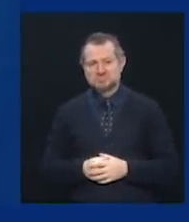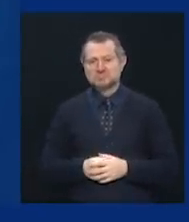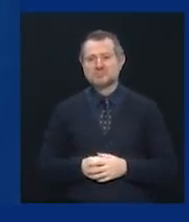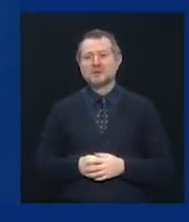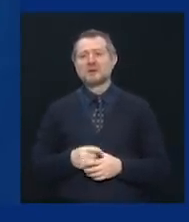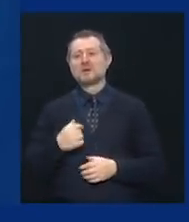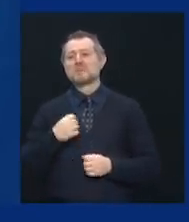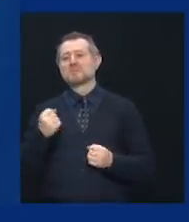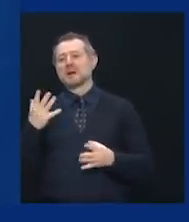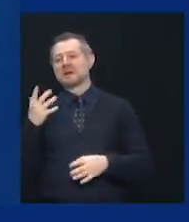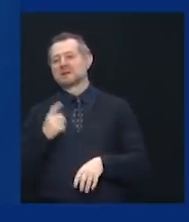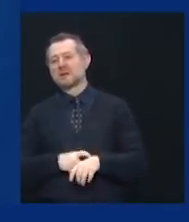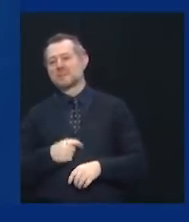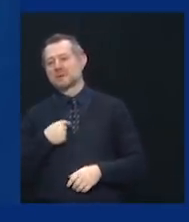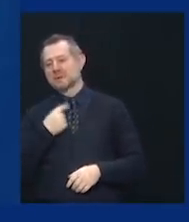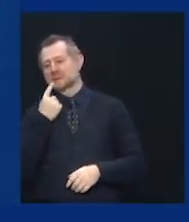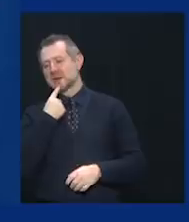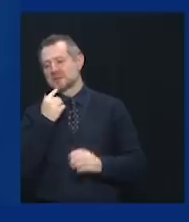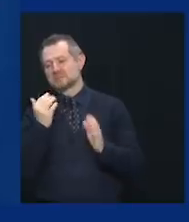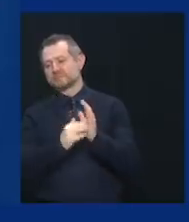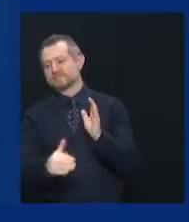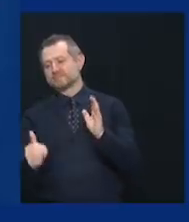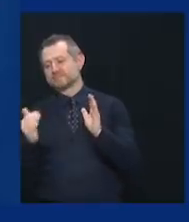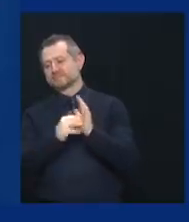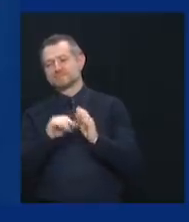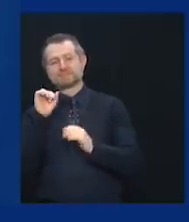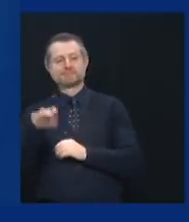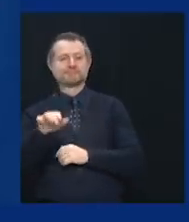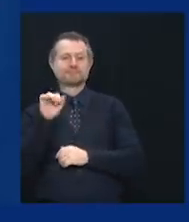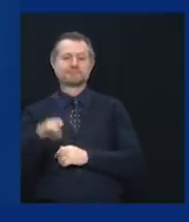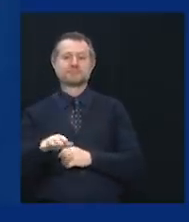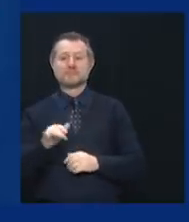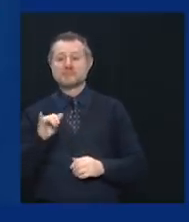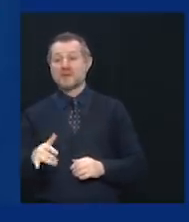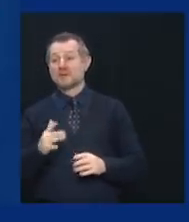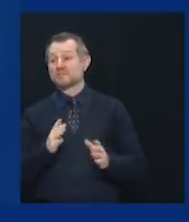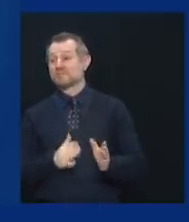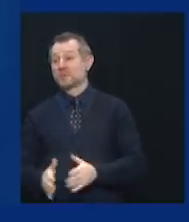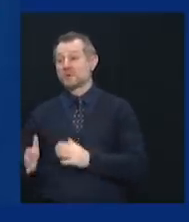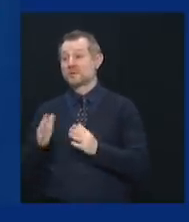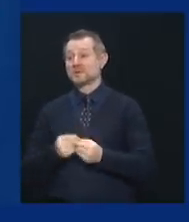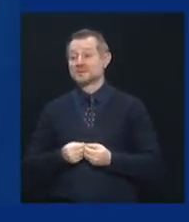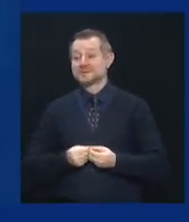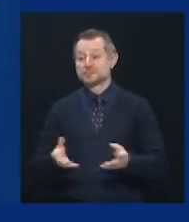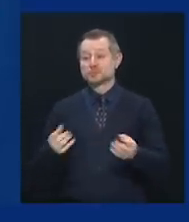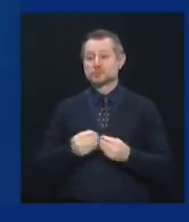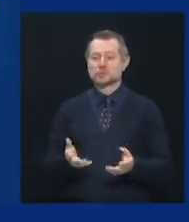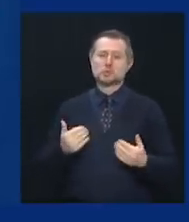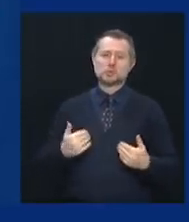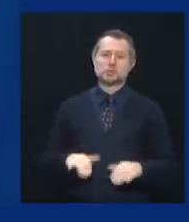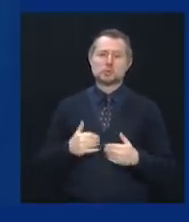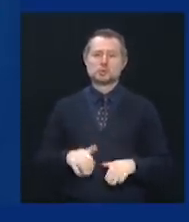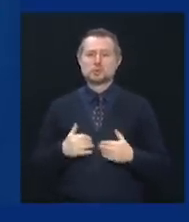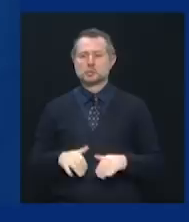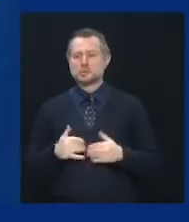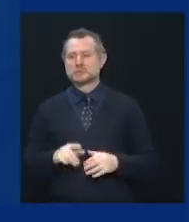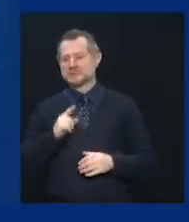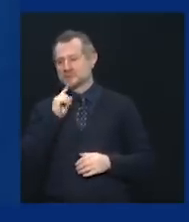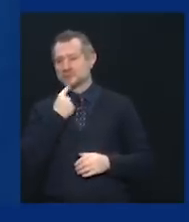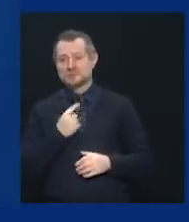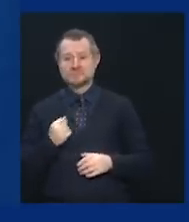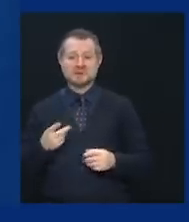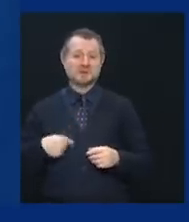times that this was a much more aggressive undertaking than anyone thought, that this nation was not